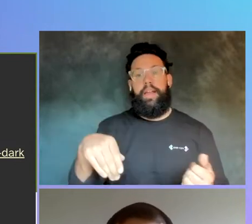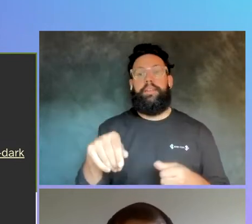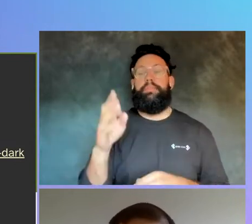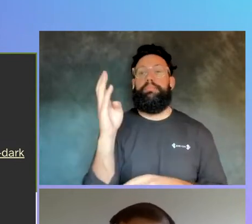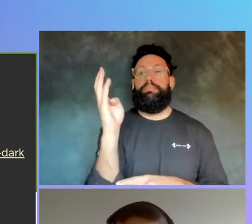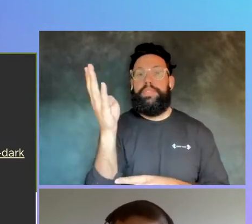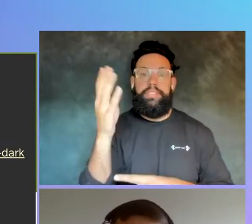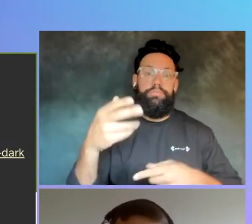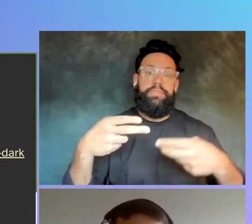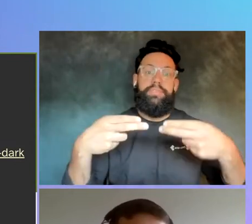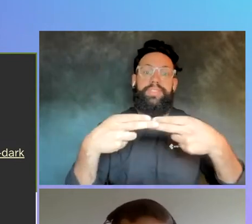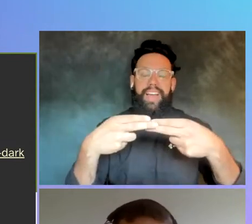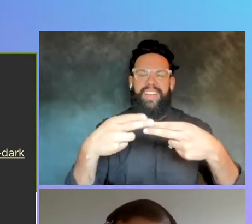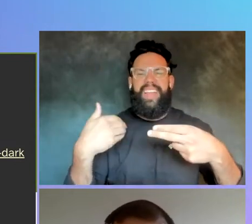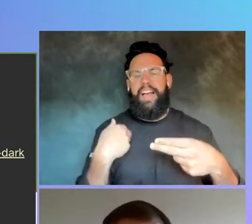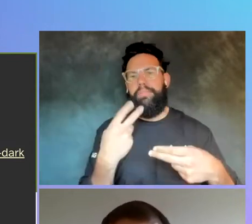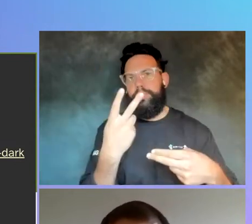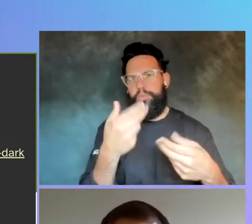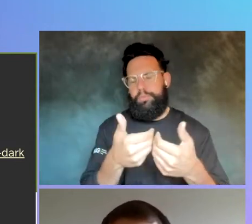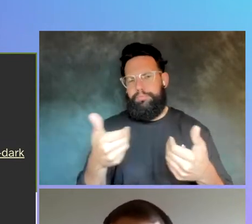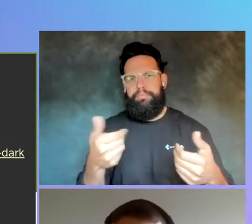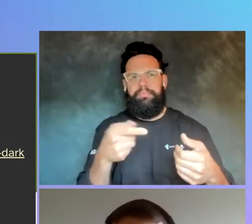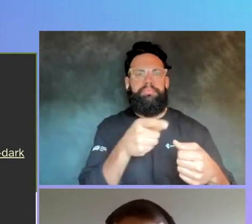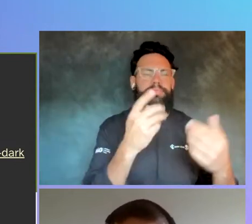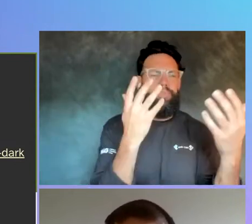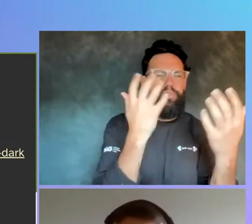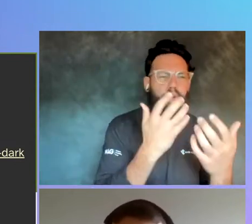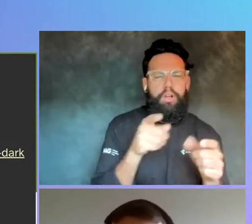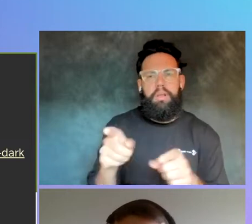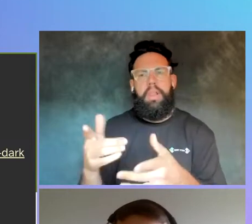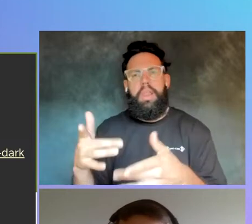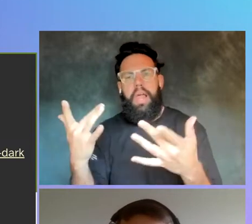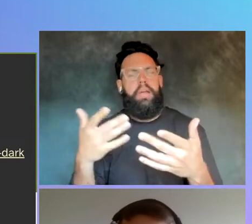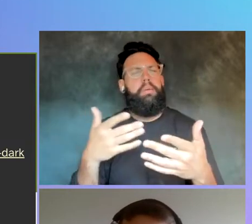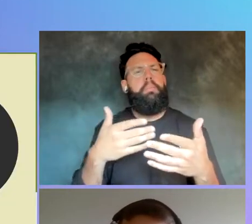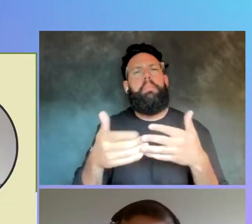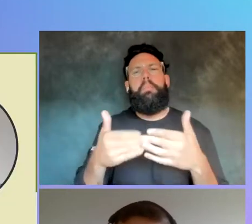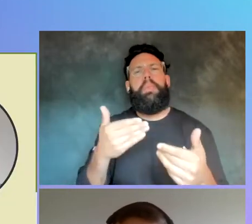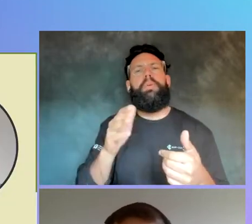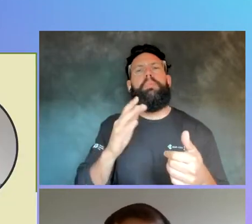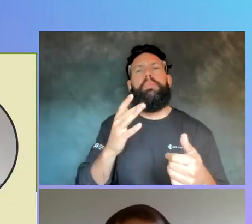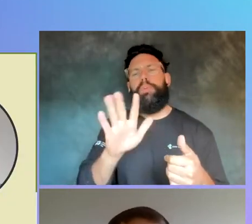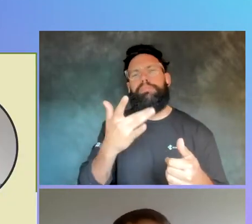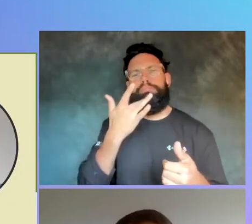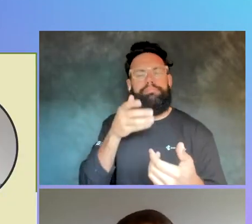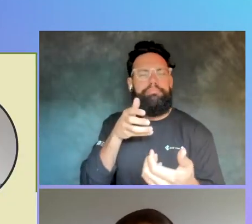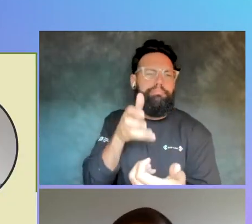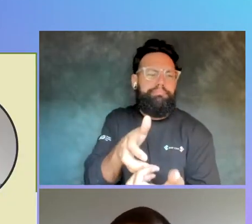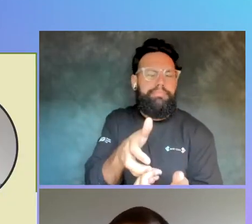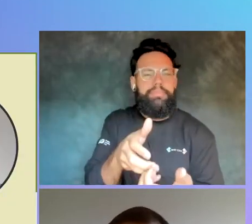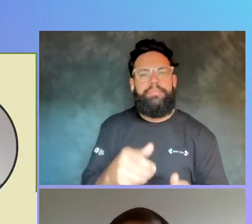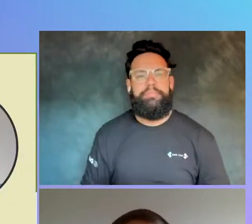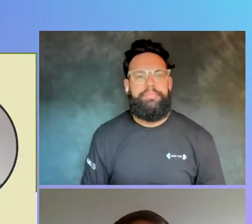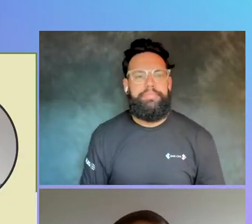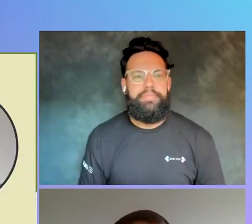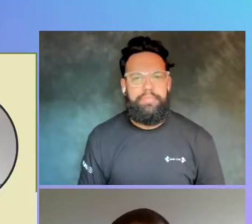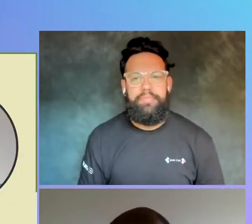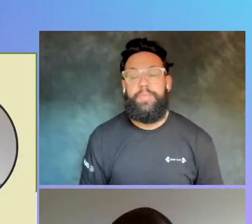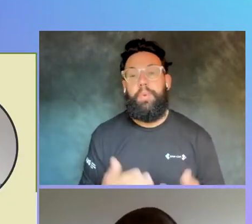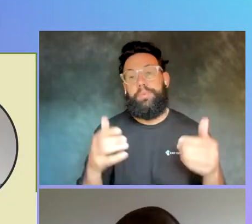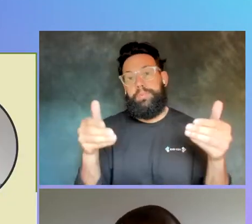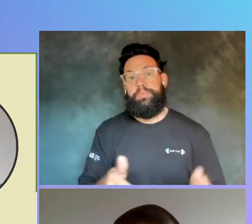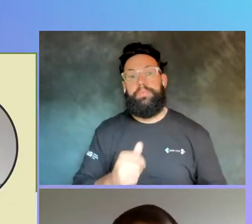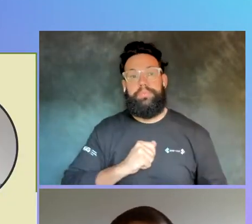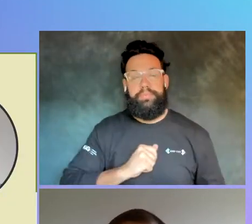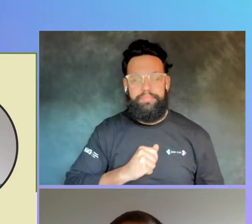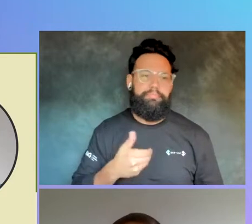you can follow the links given here to each variant. And to introduce myself, my name